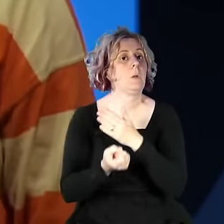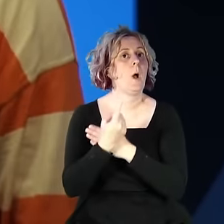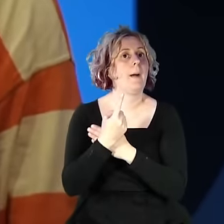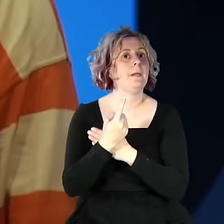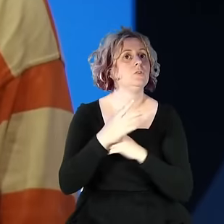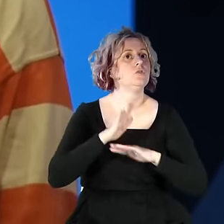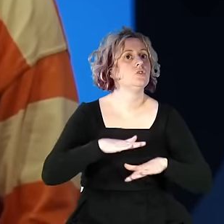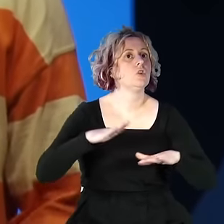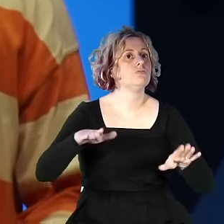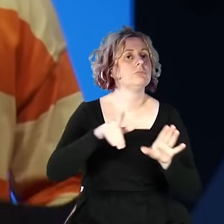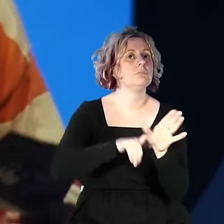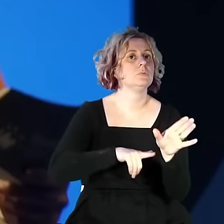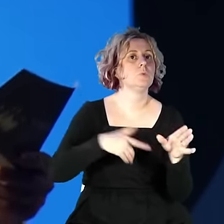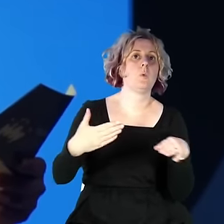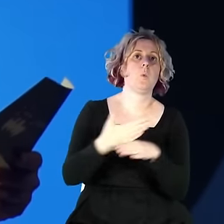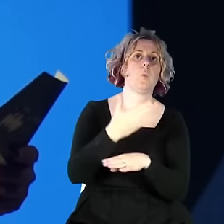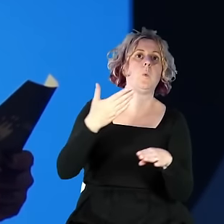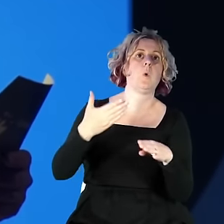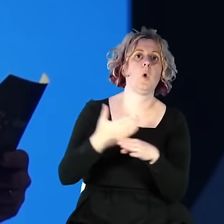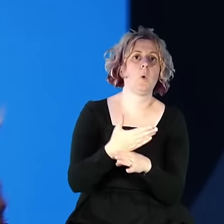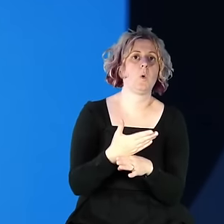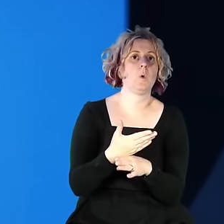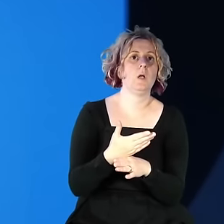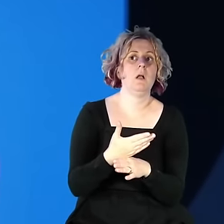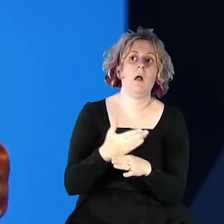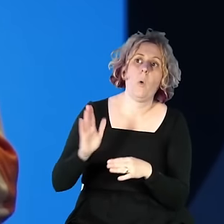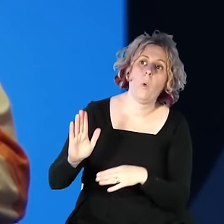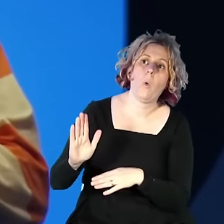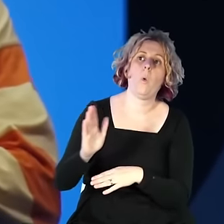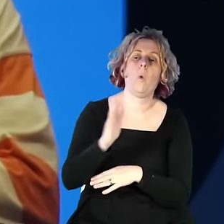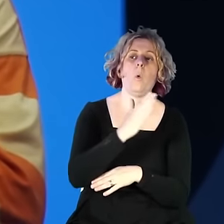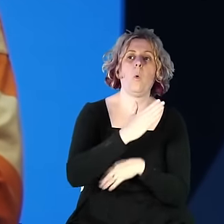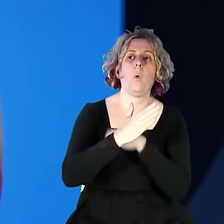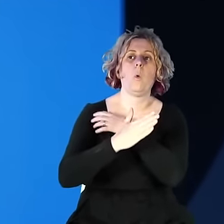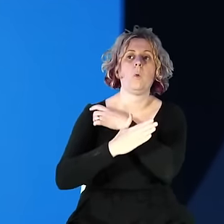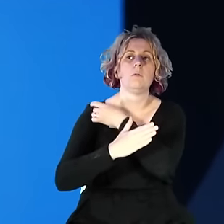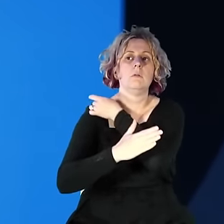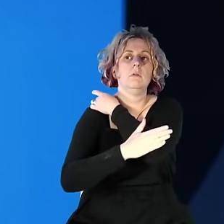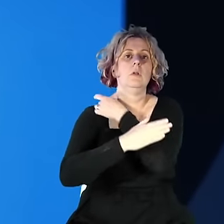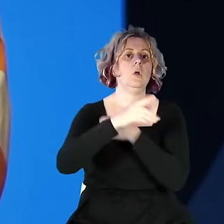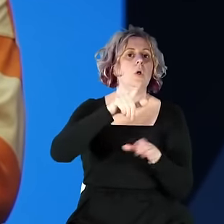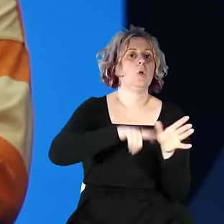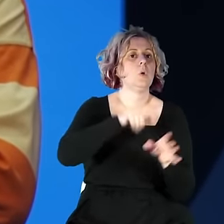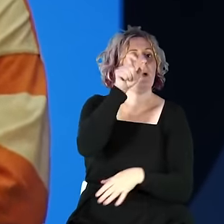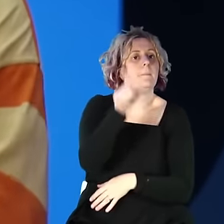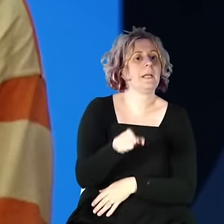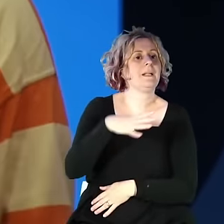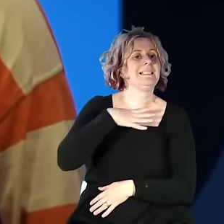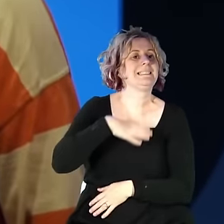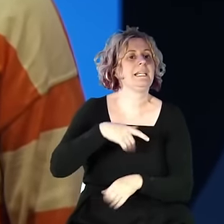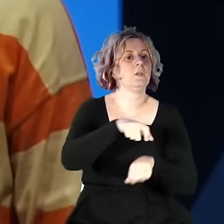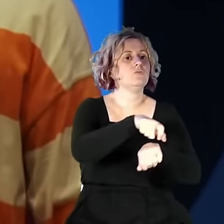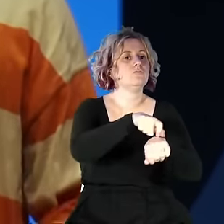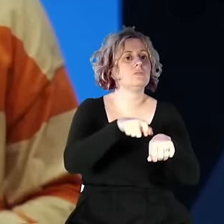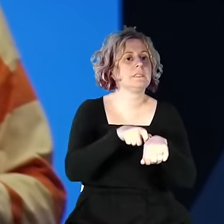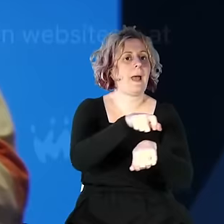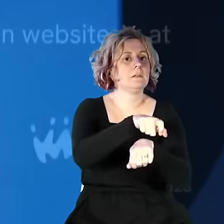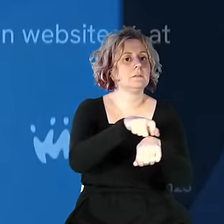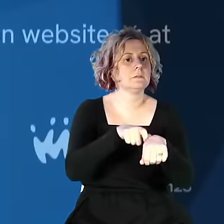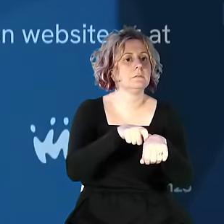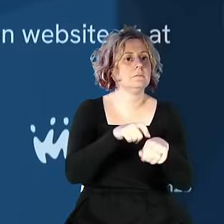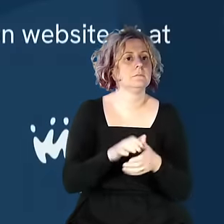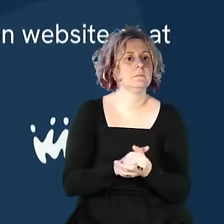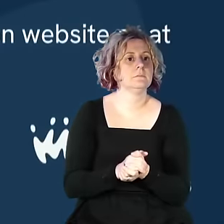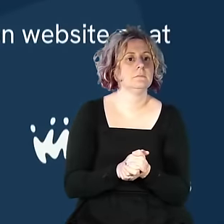our children's and youth groups is every person, young person, needs to collect a wristband. And